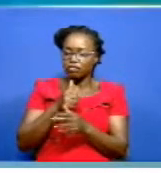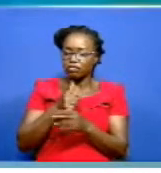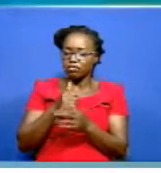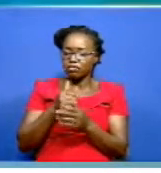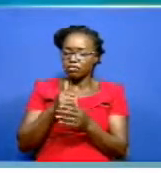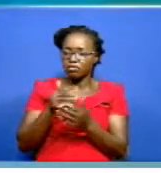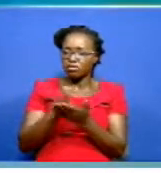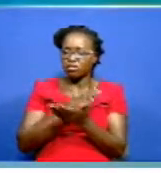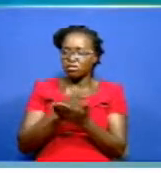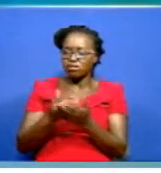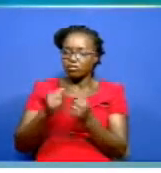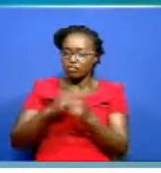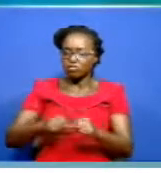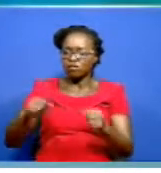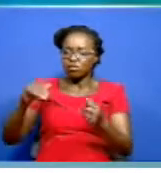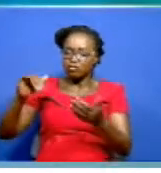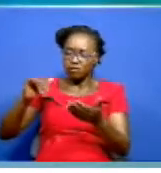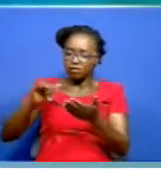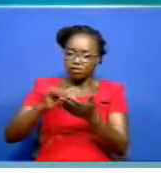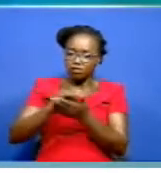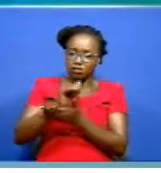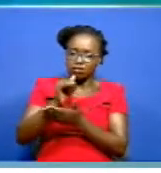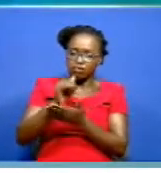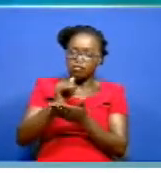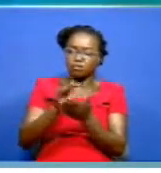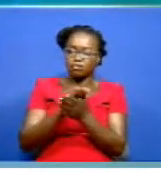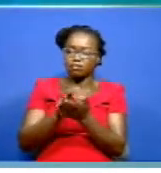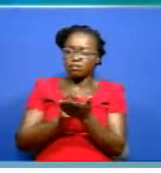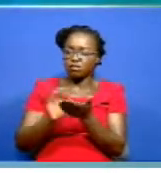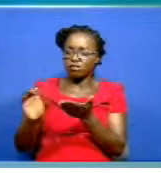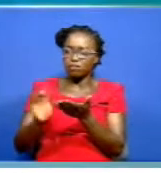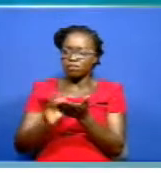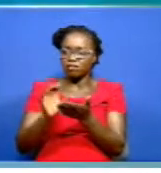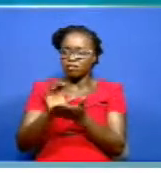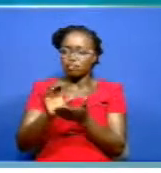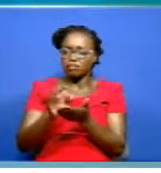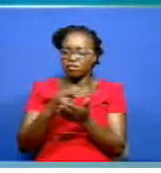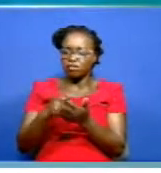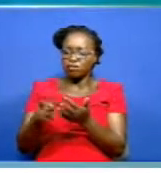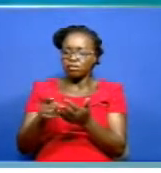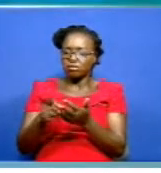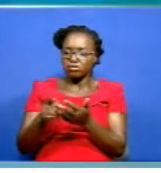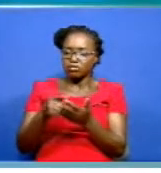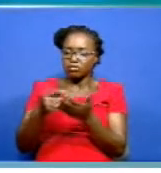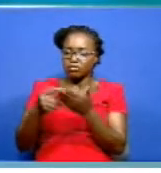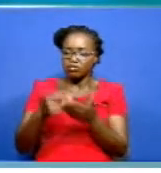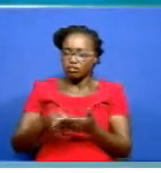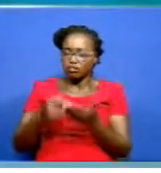import the vaccine and distribute. However, we have not discussed